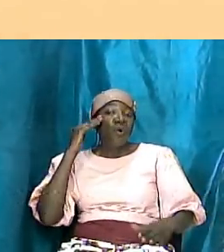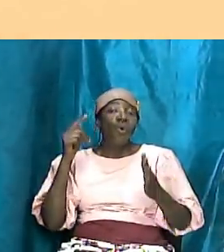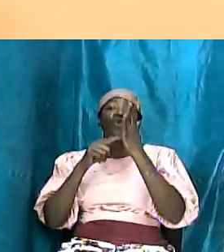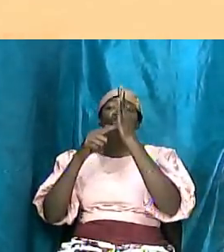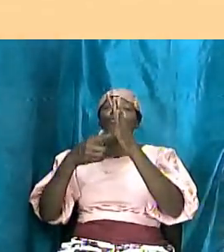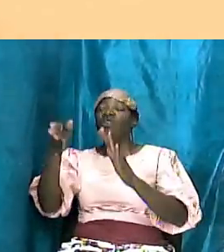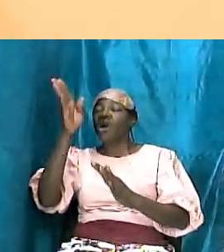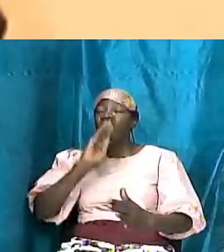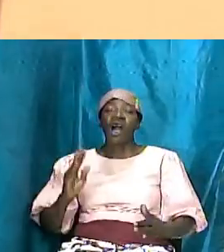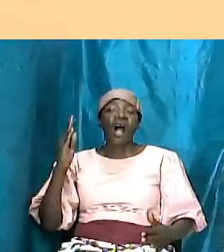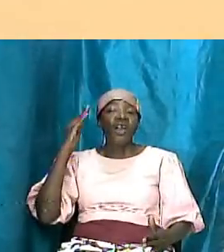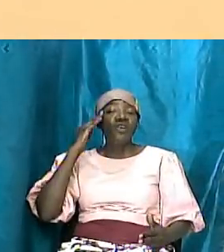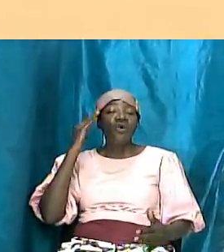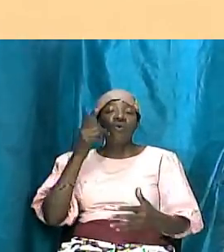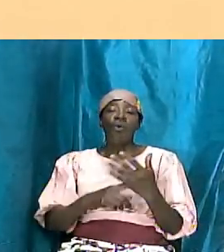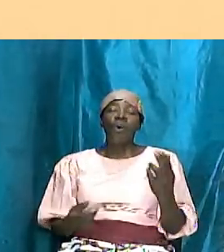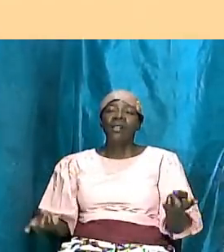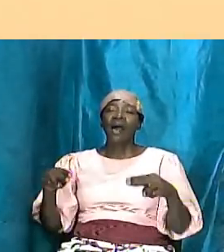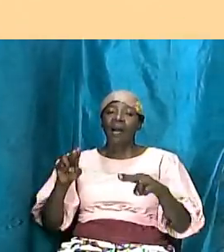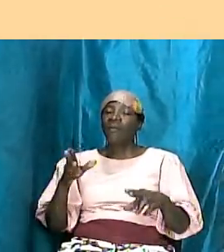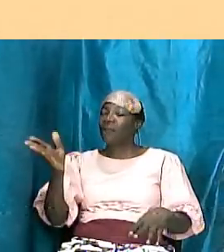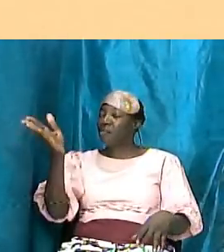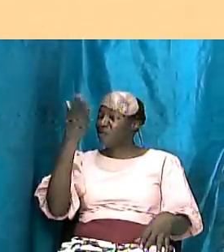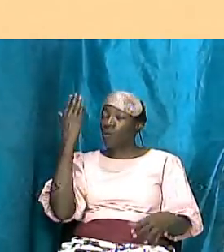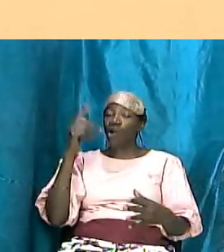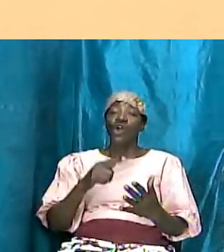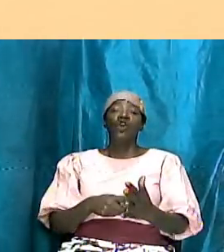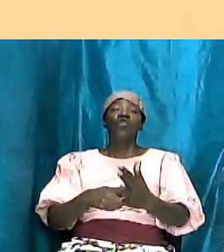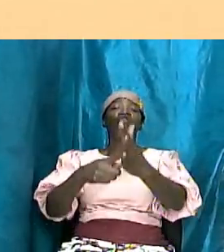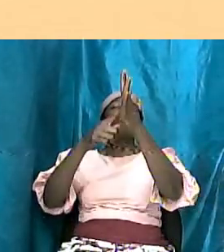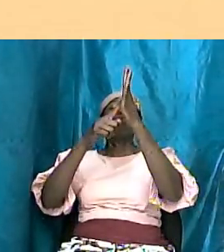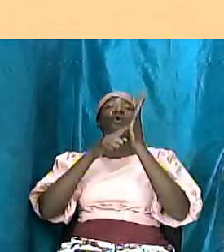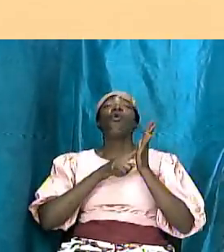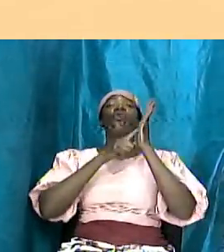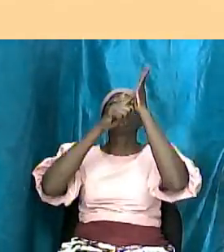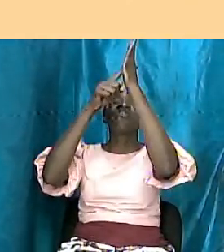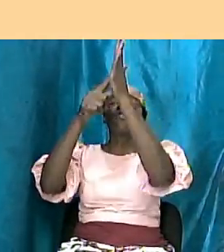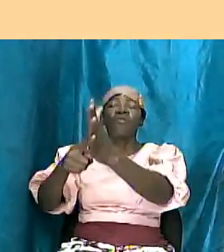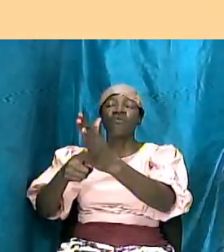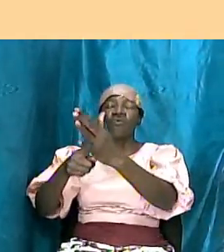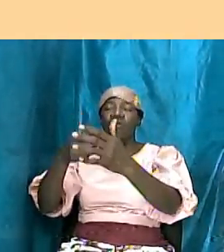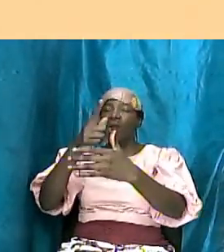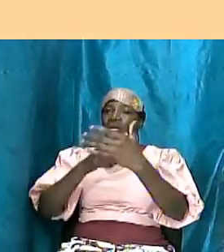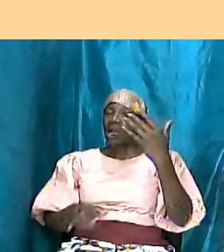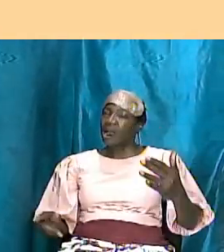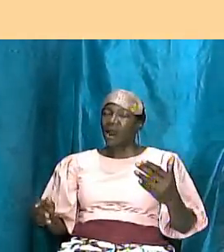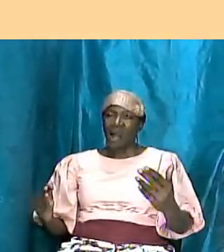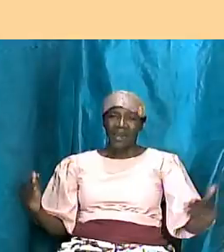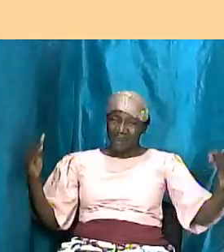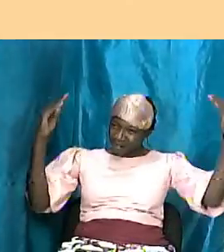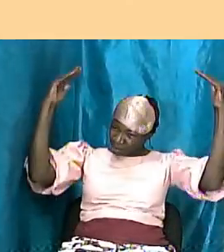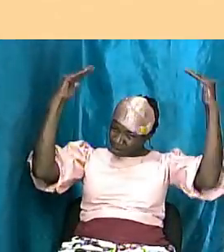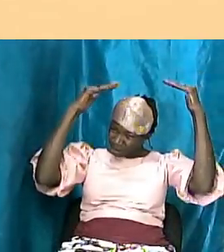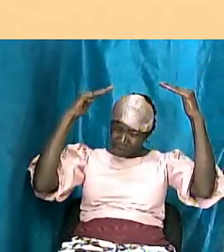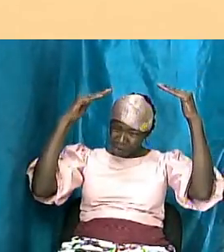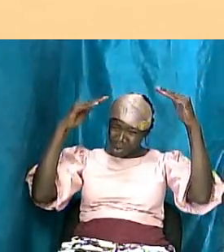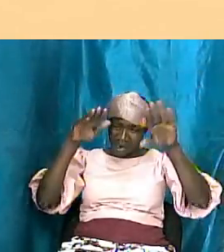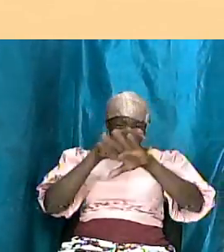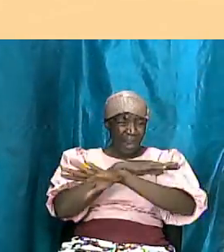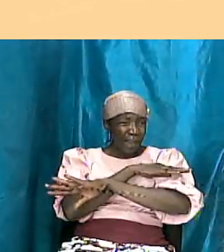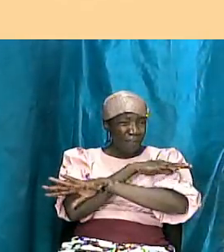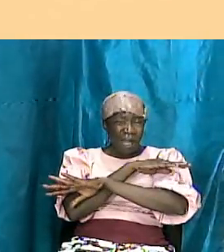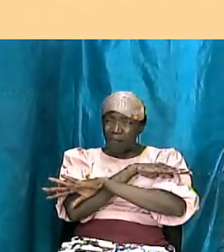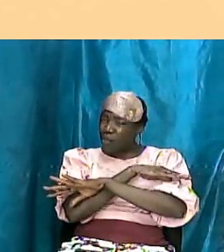what was going to happen before, to show us that God is sovereign and is not taken off